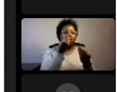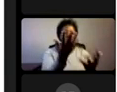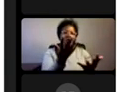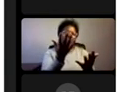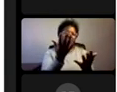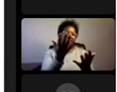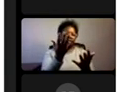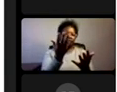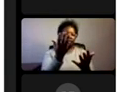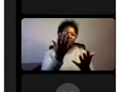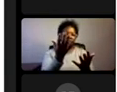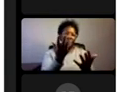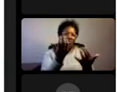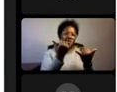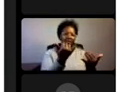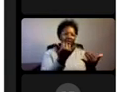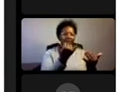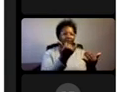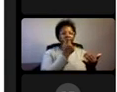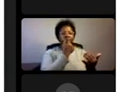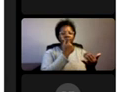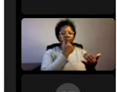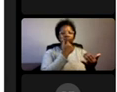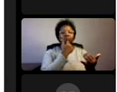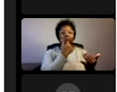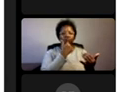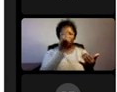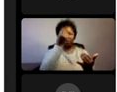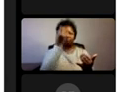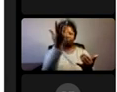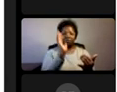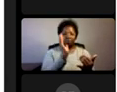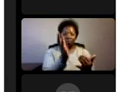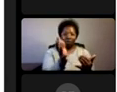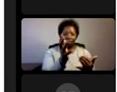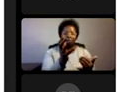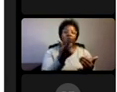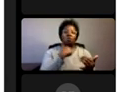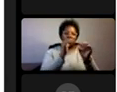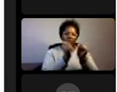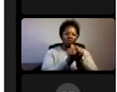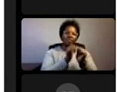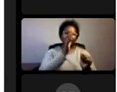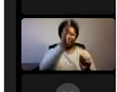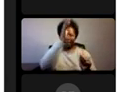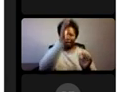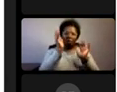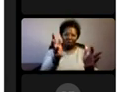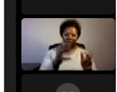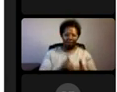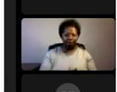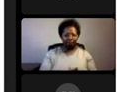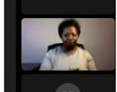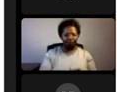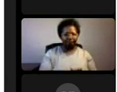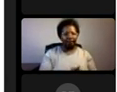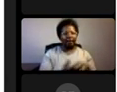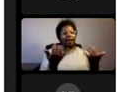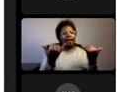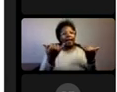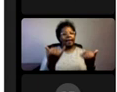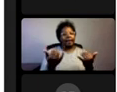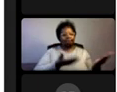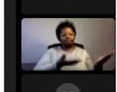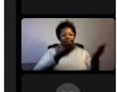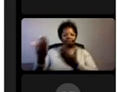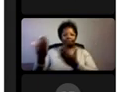individual needs to isolate or quarantine, we will communicate that as well. It's my pleasure now to turn it over to Dr. Mangler, who will